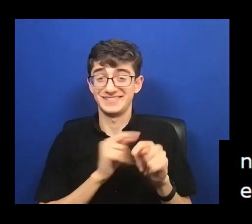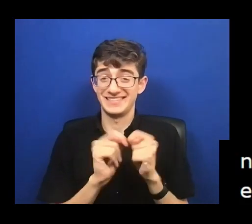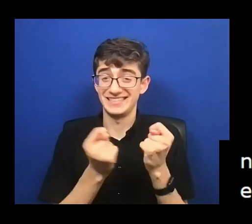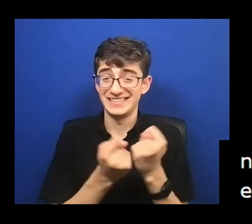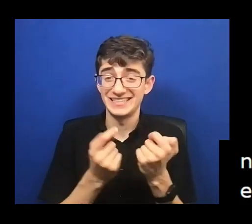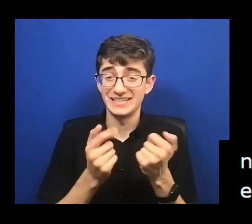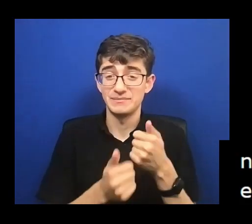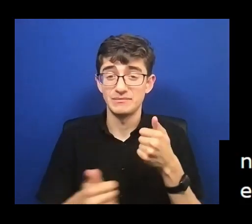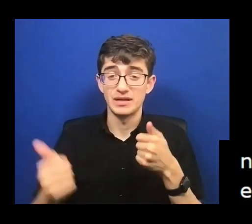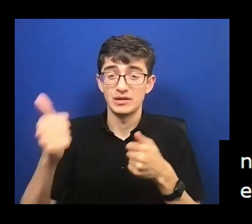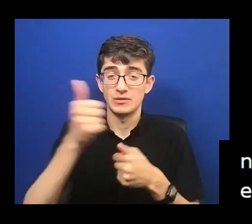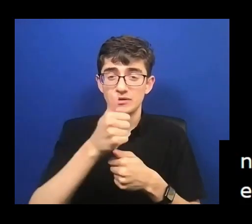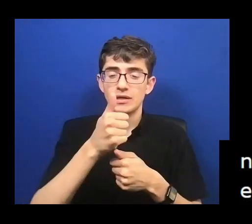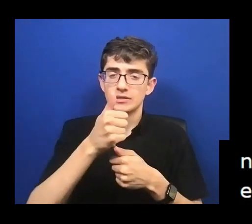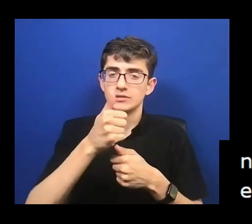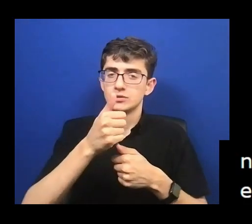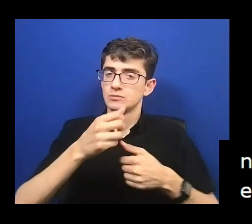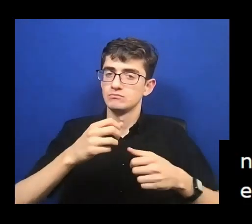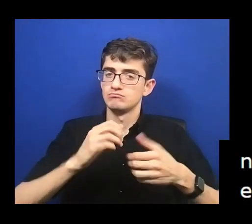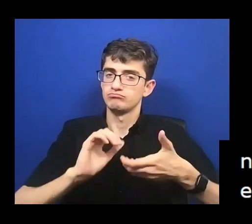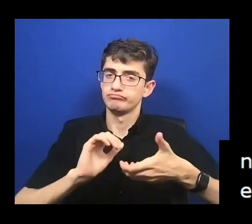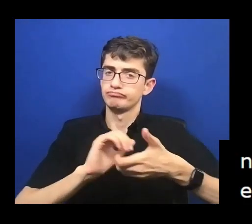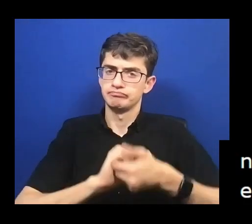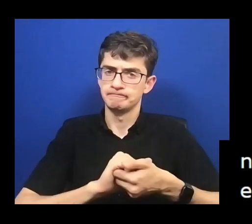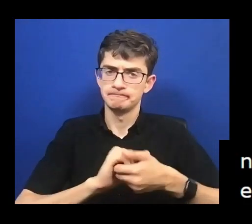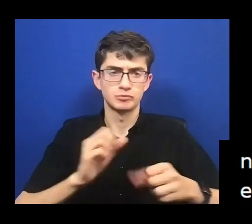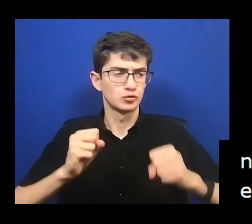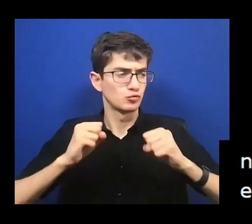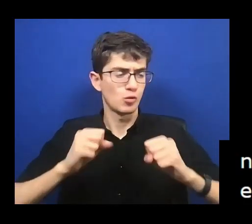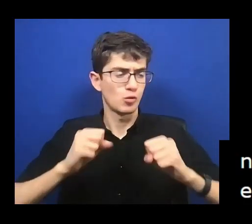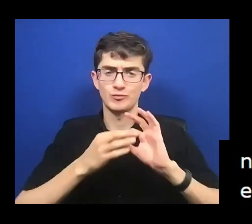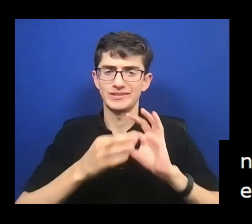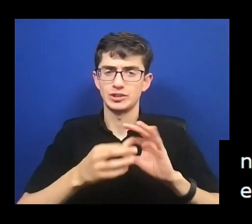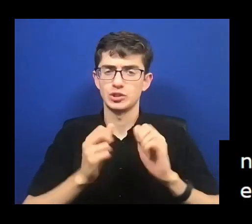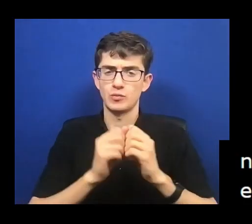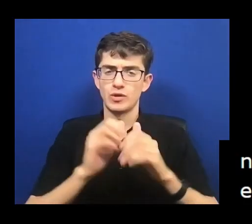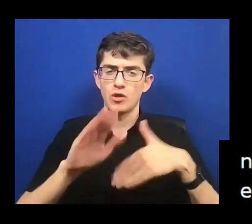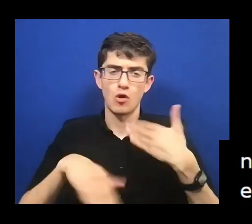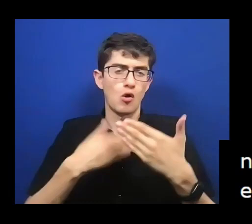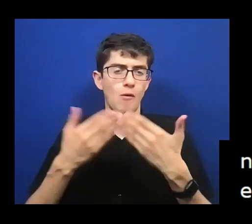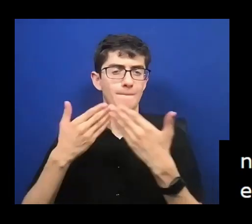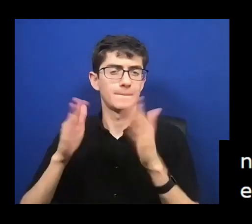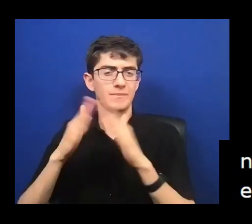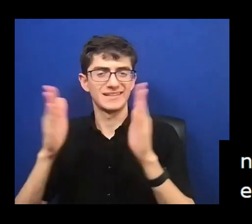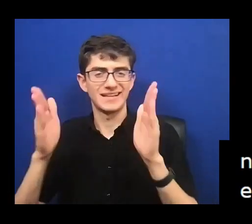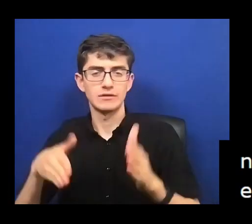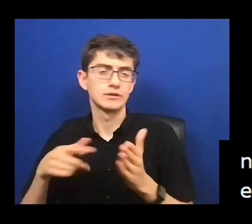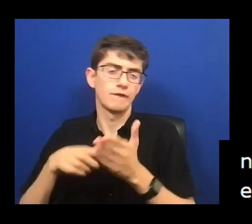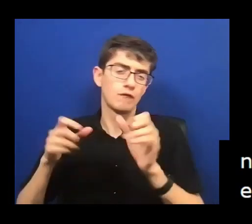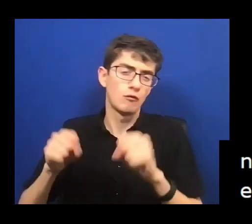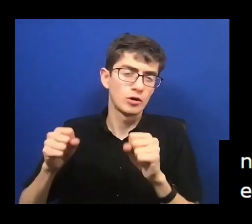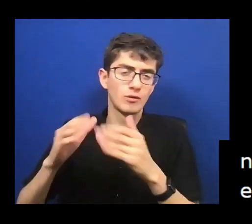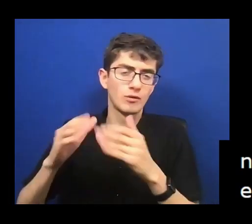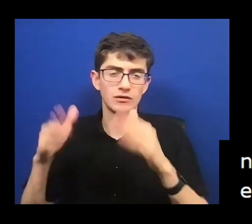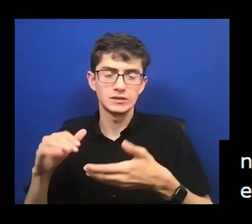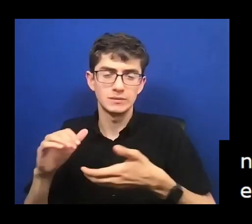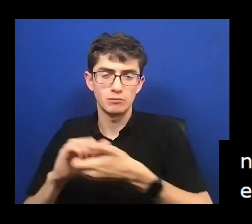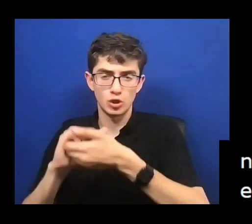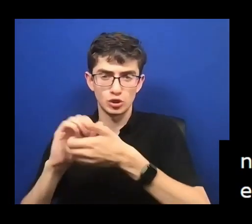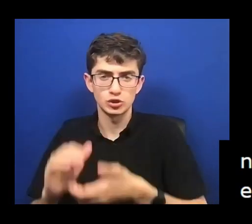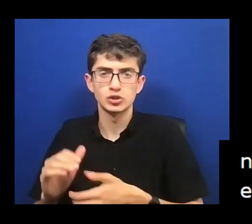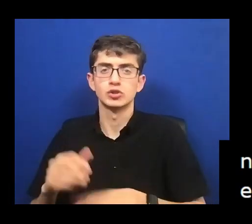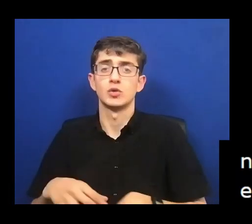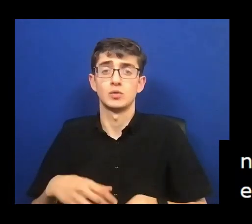forge very strong relationships with all of our public housing and affordable housing partners, from the property ownership to the tenant leadership to